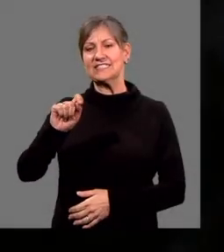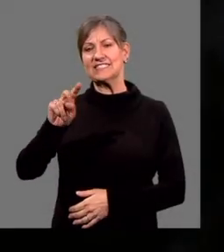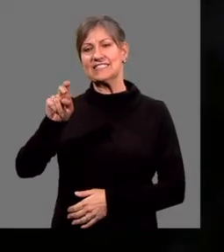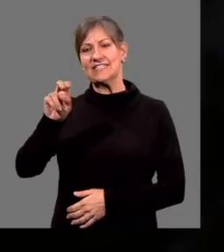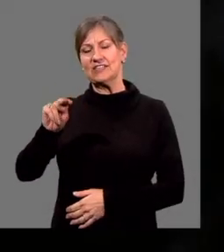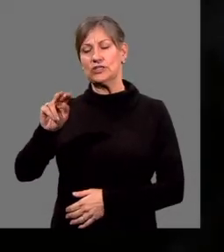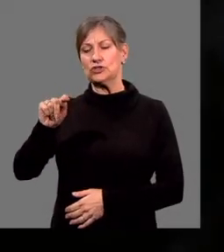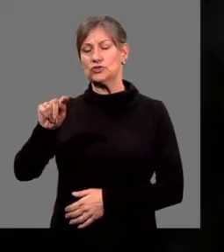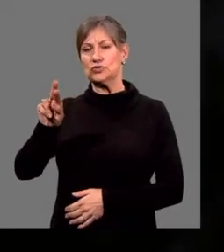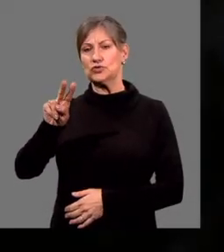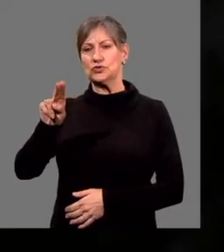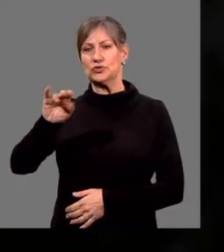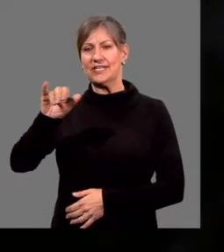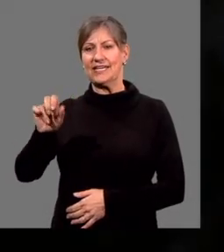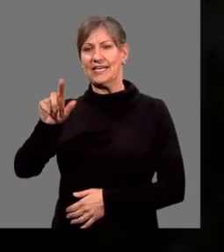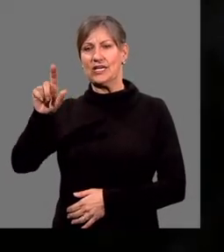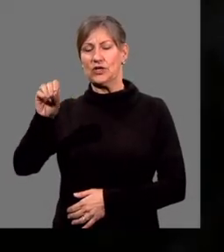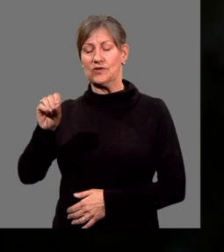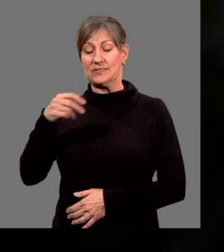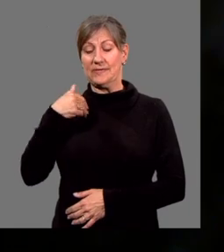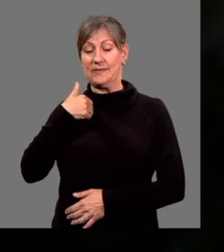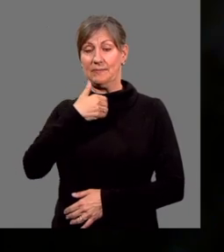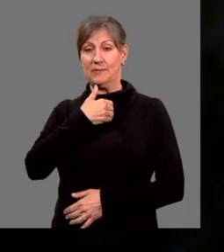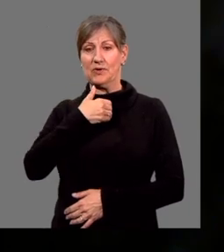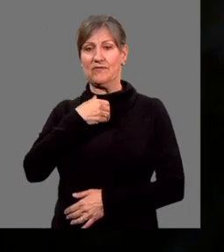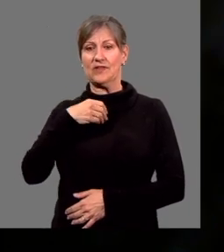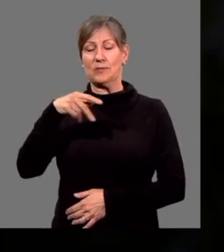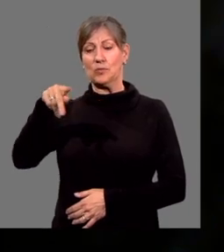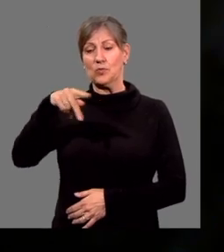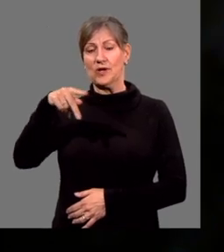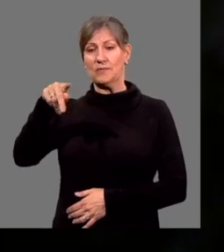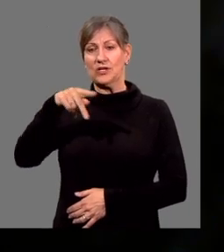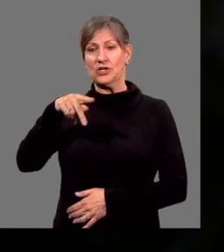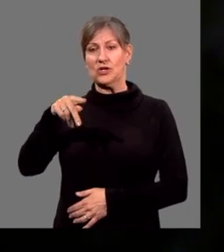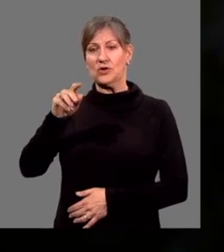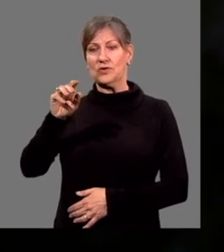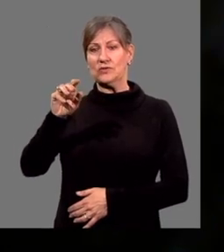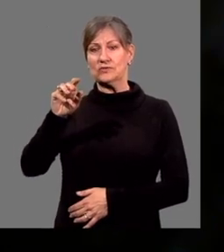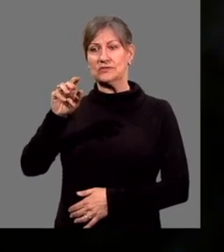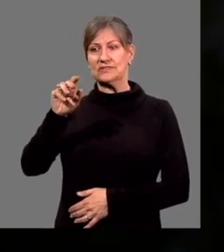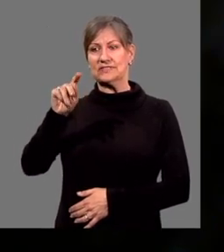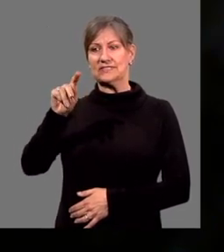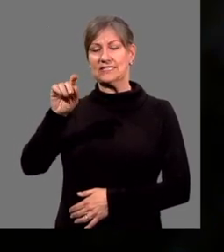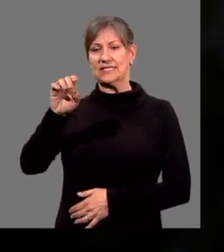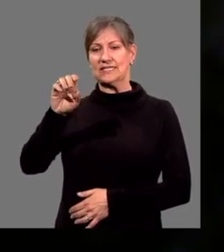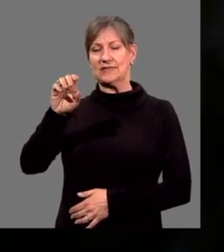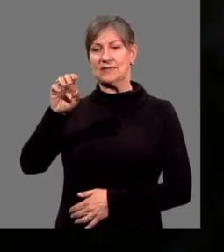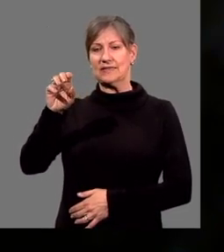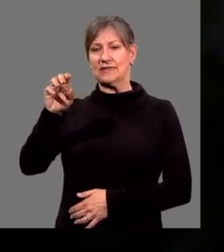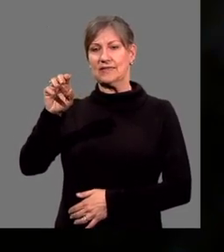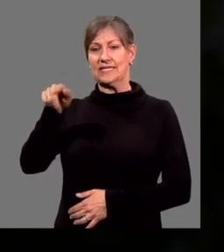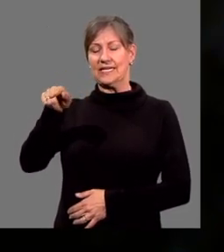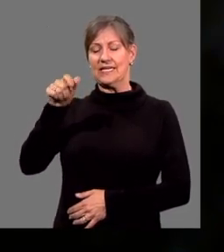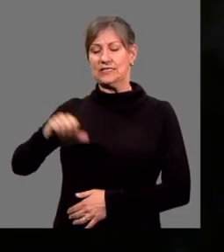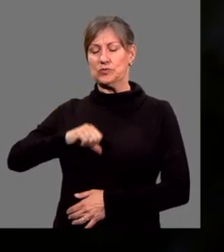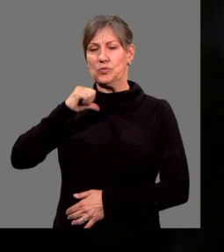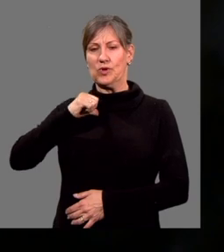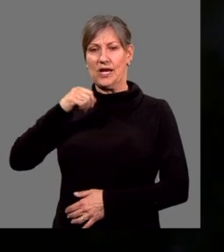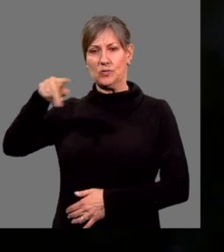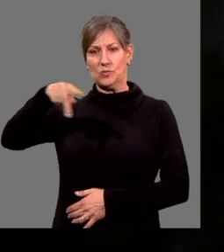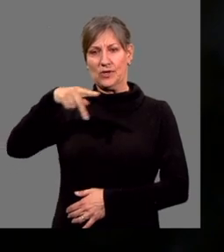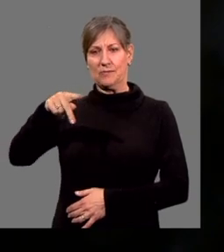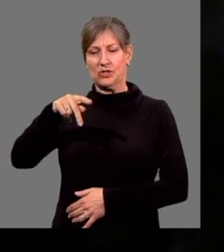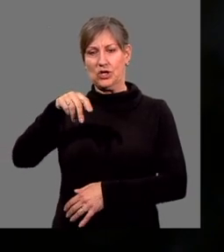Stephen Trujillo has been the leader of the Pueblo Latino Chamber of Commerce since 2015. He is a proud